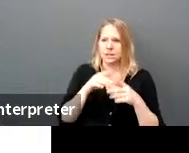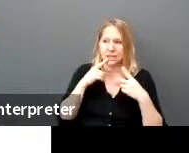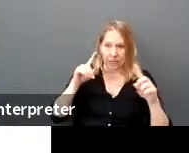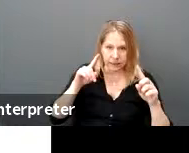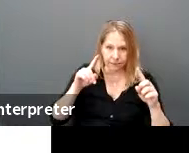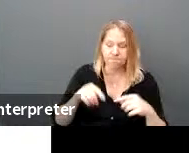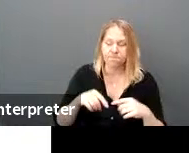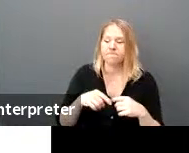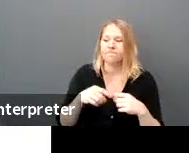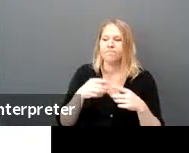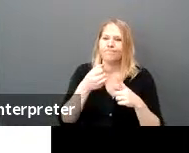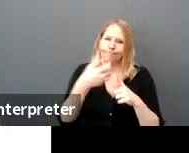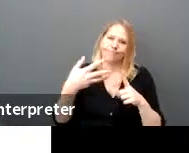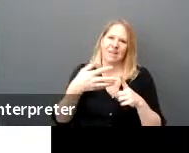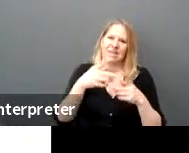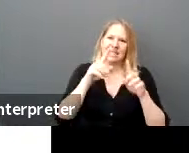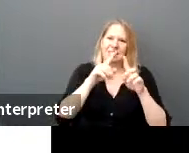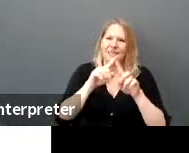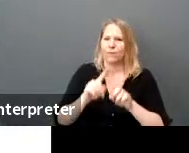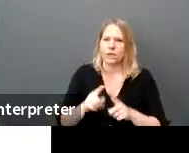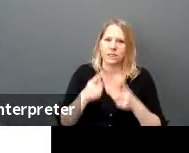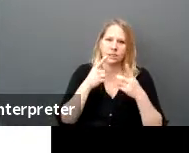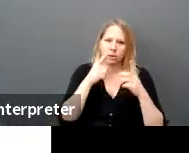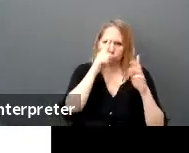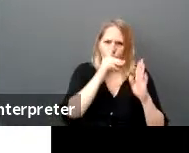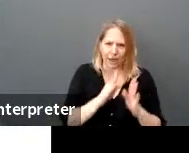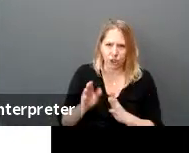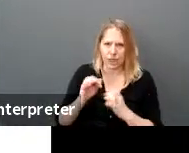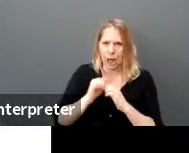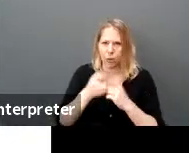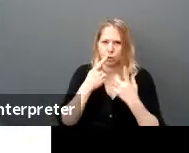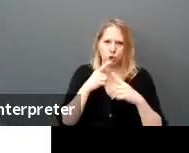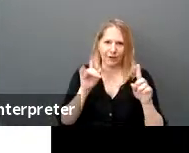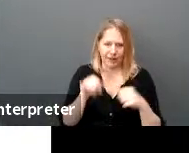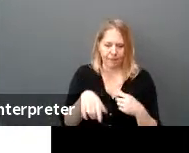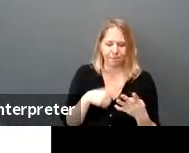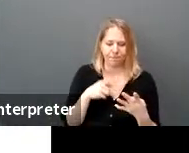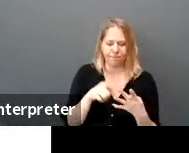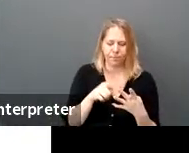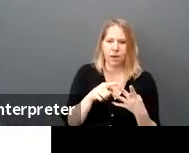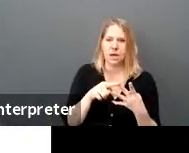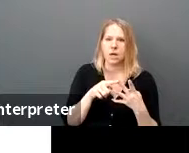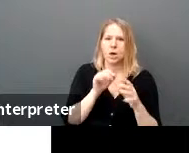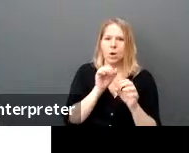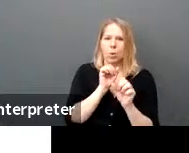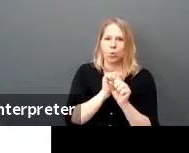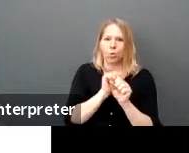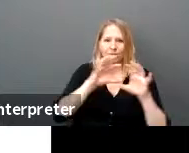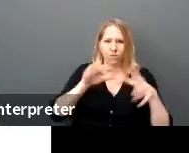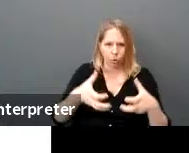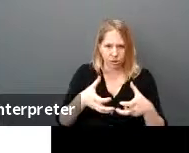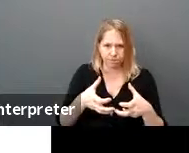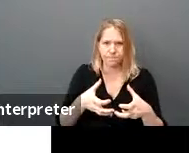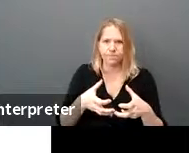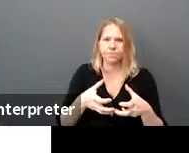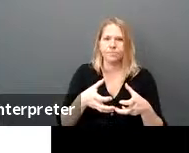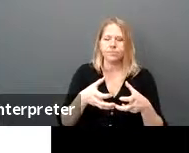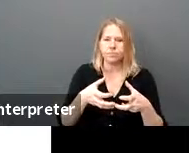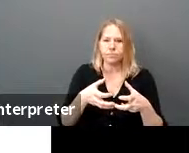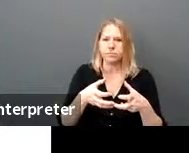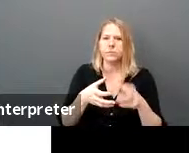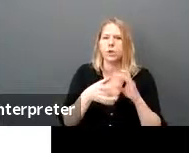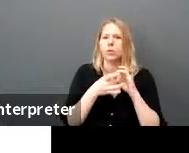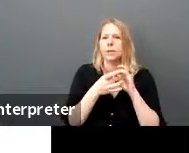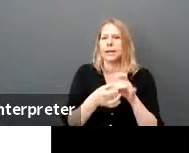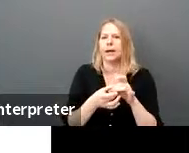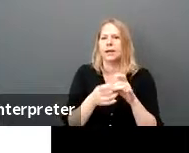different strategies under students that would help us achieve the goal of student success. Our second one is workforce, which relates